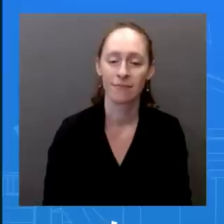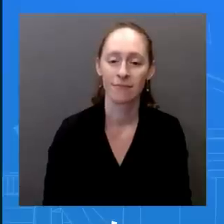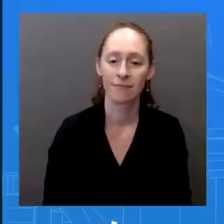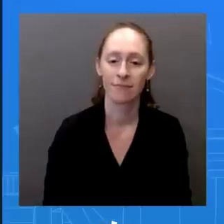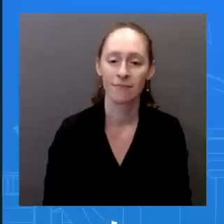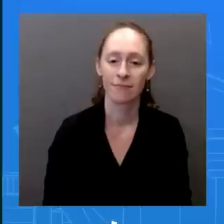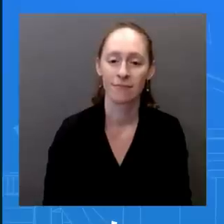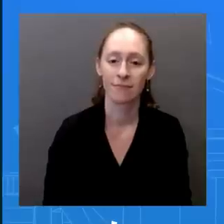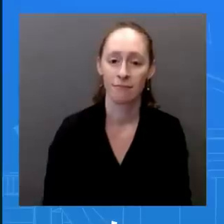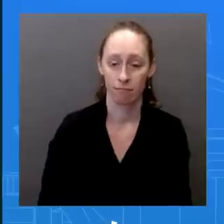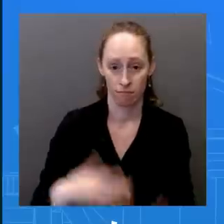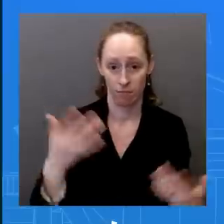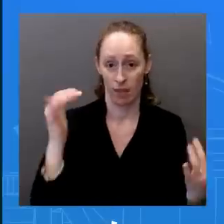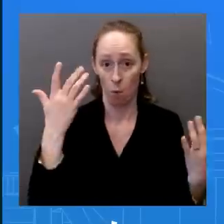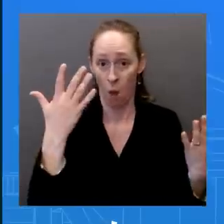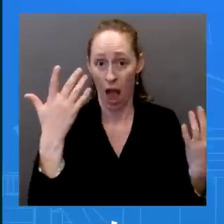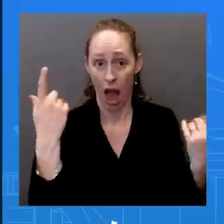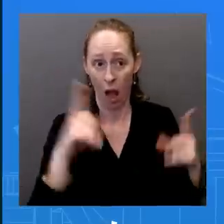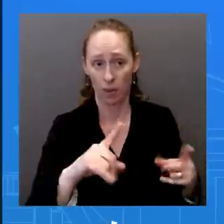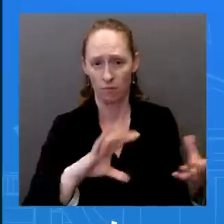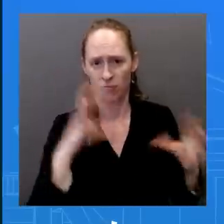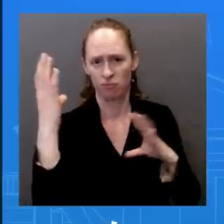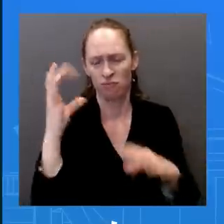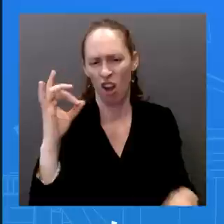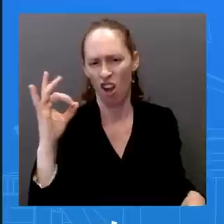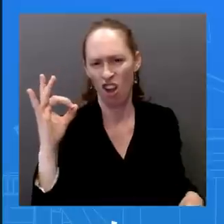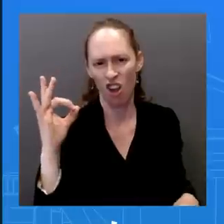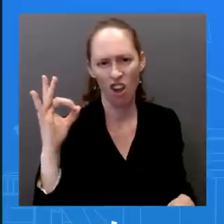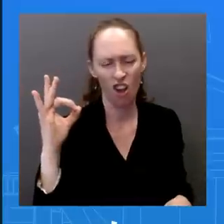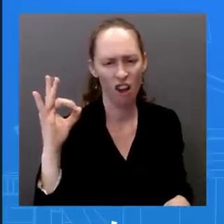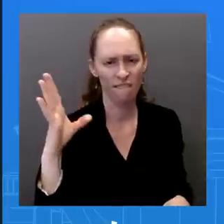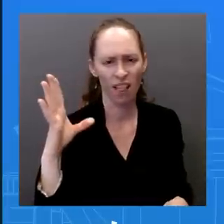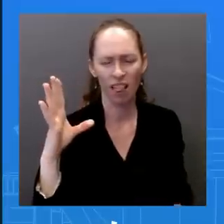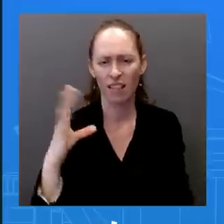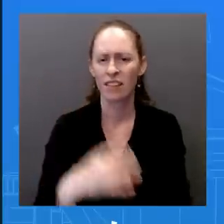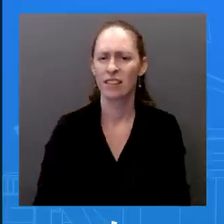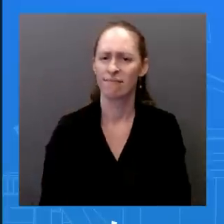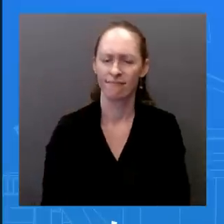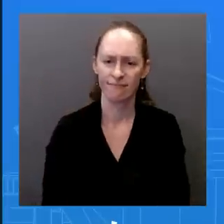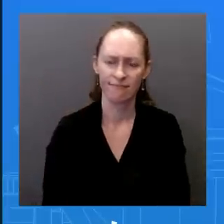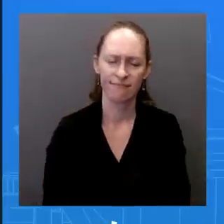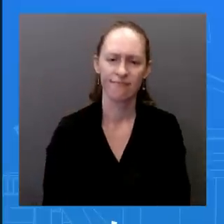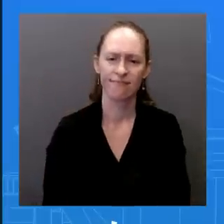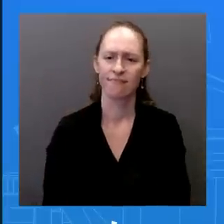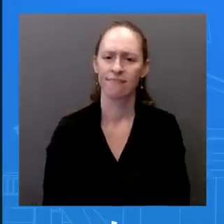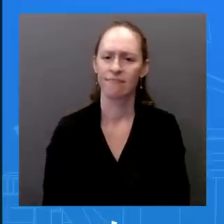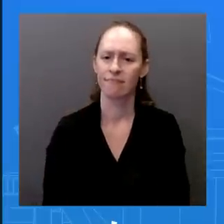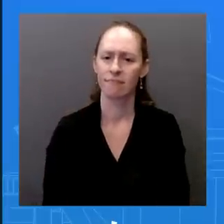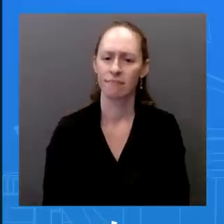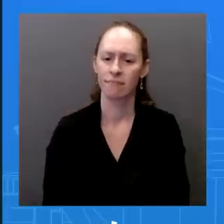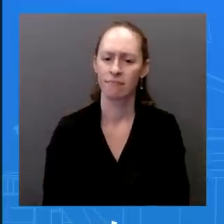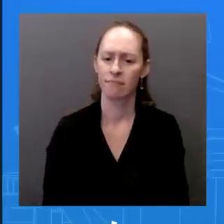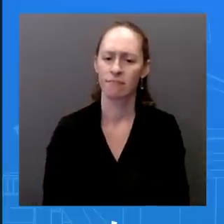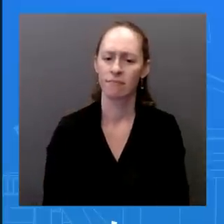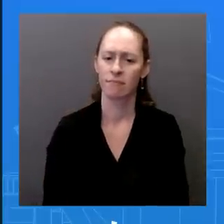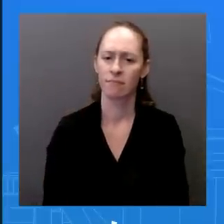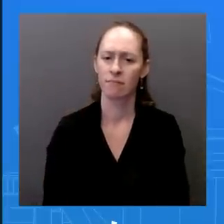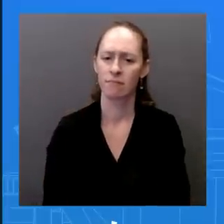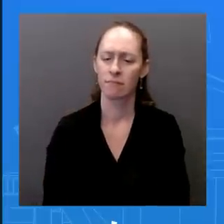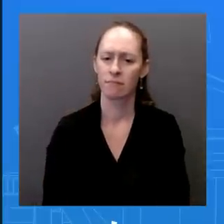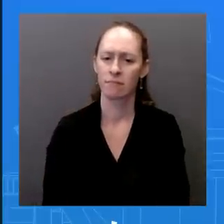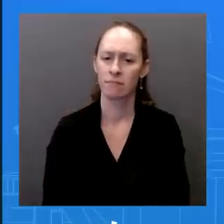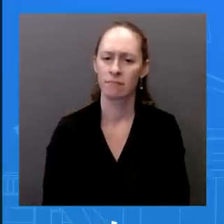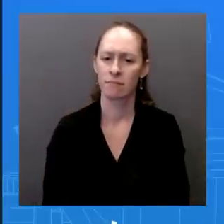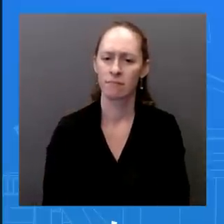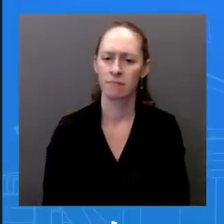perspective, it is a reflection of the complete repression and